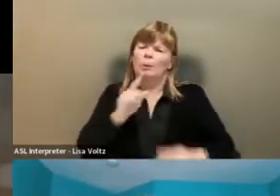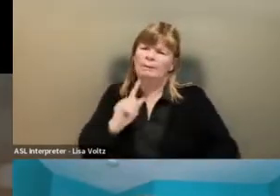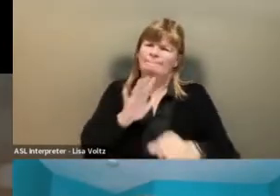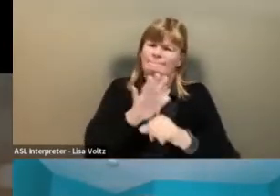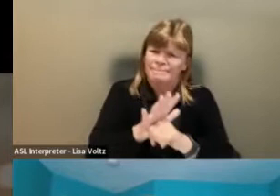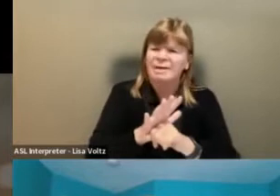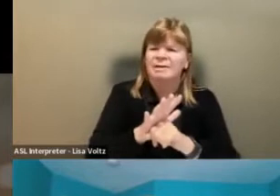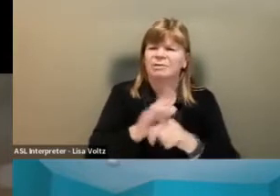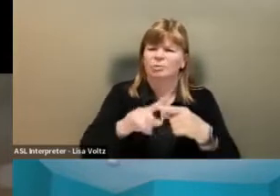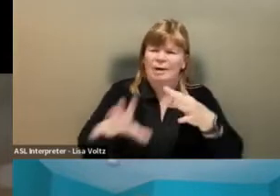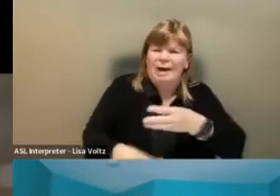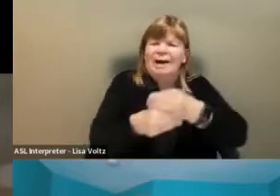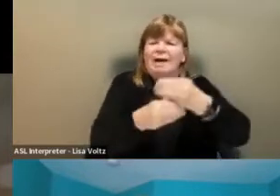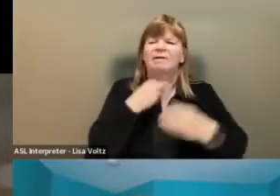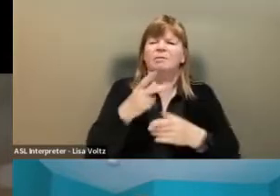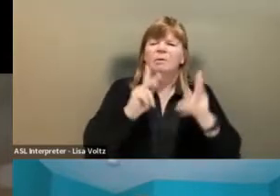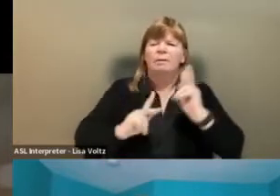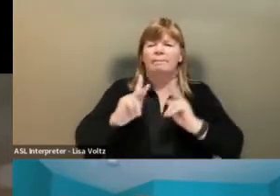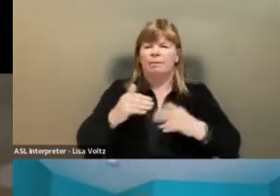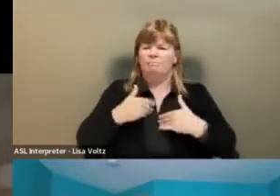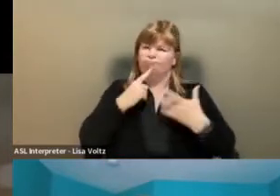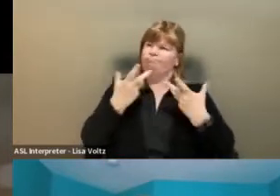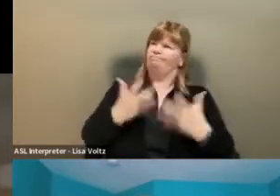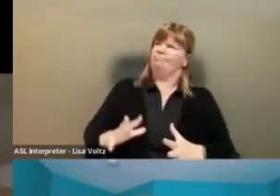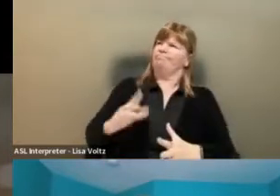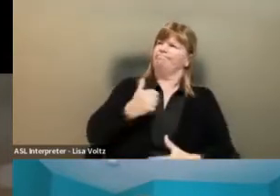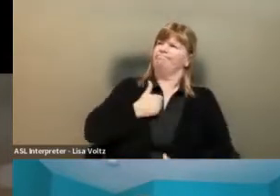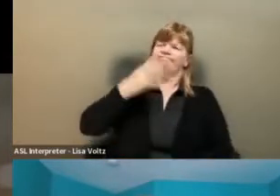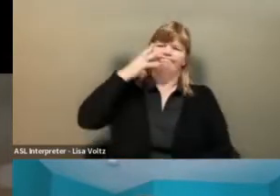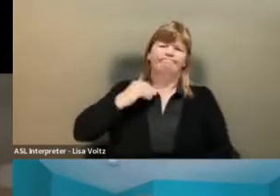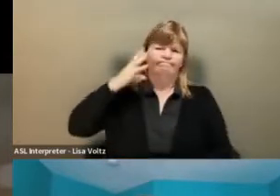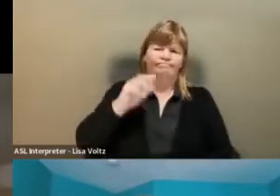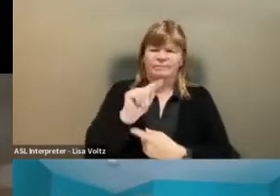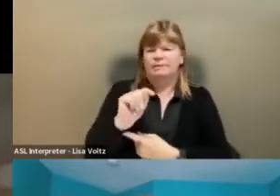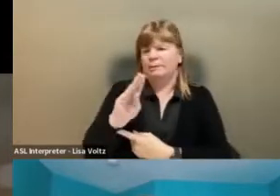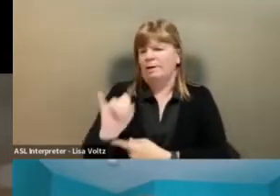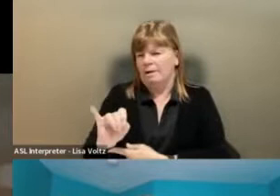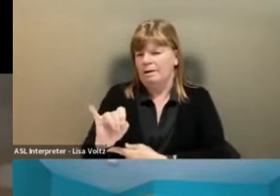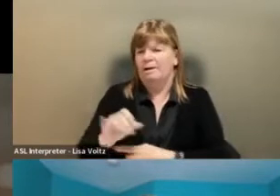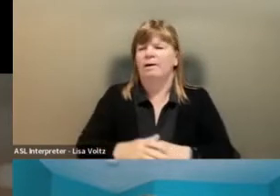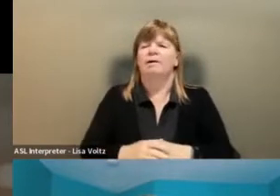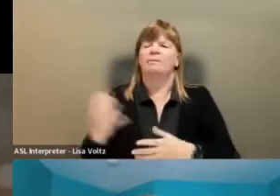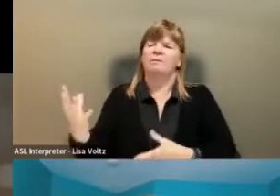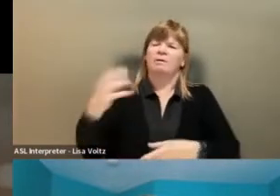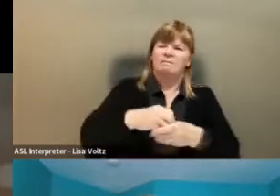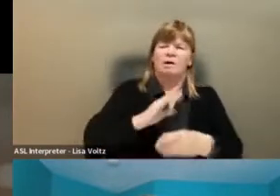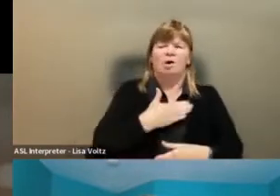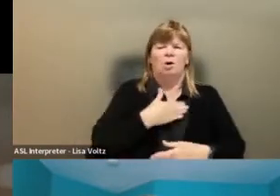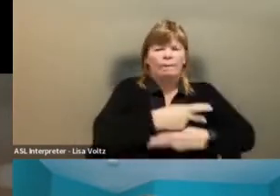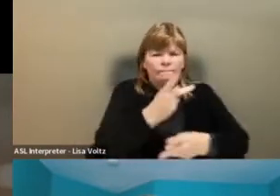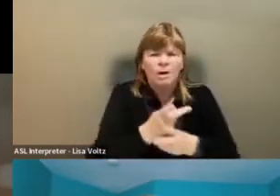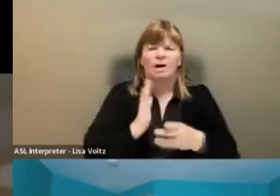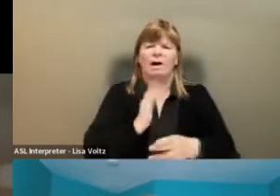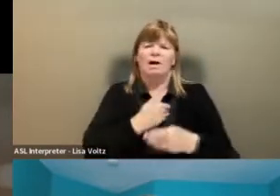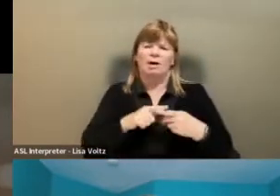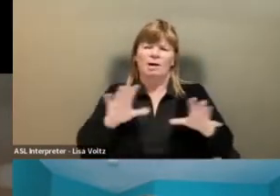injecting the voice of people with actual lived experience of traumatic brain injury into our products and activities. We believe